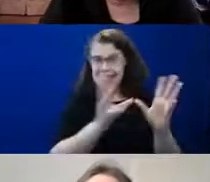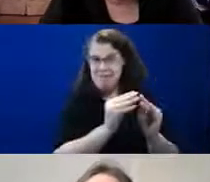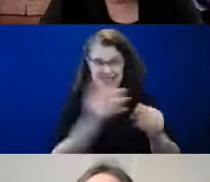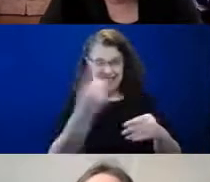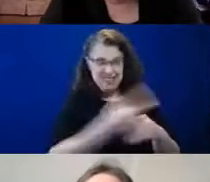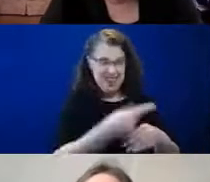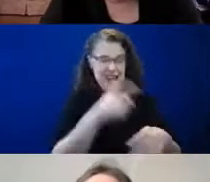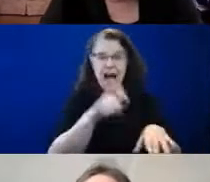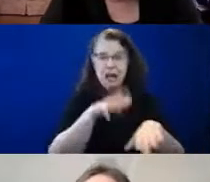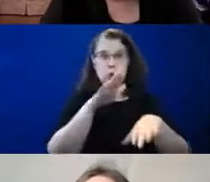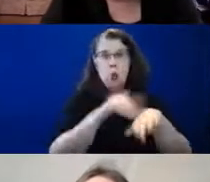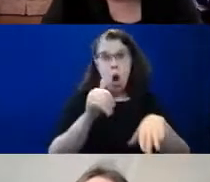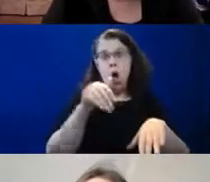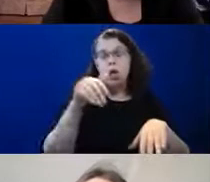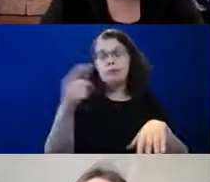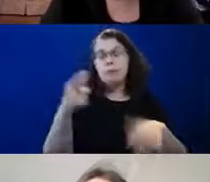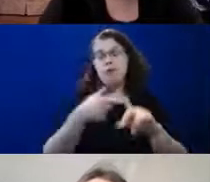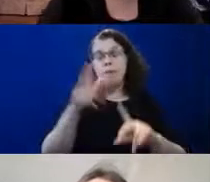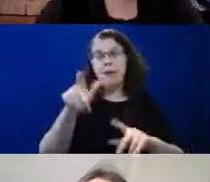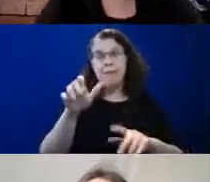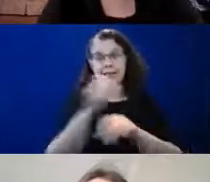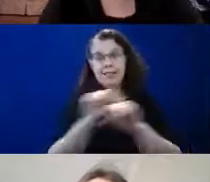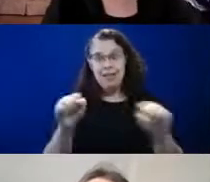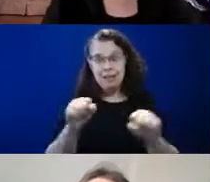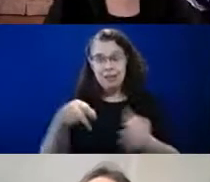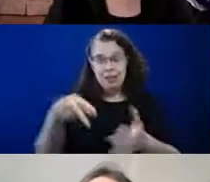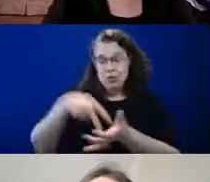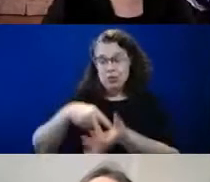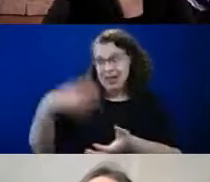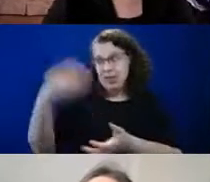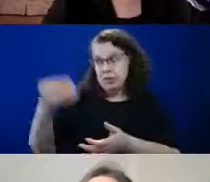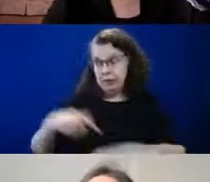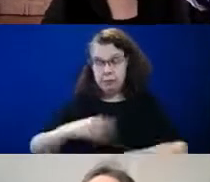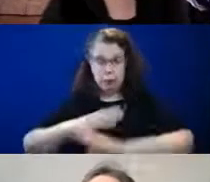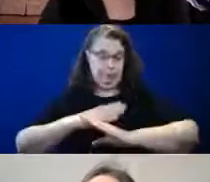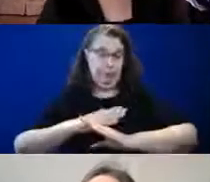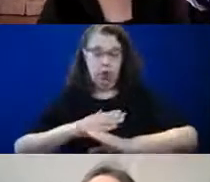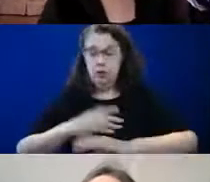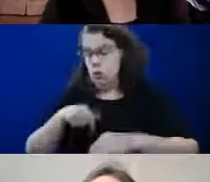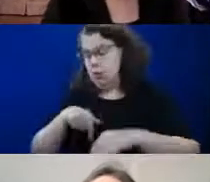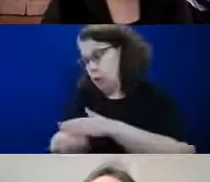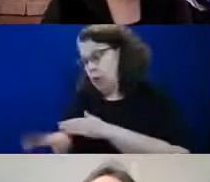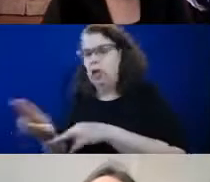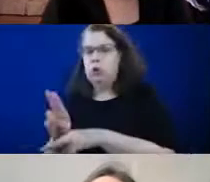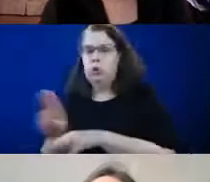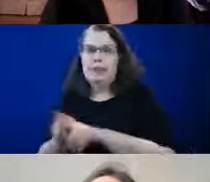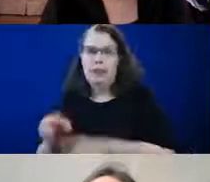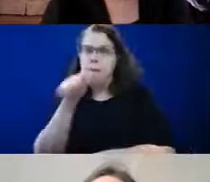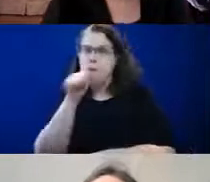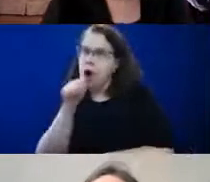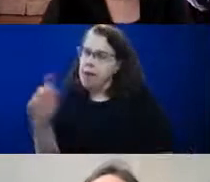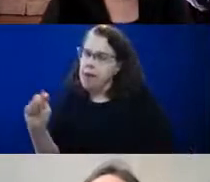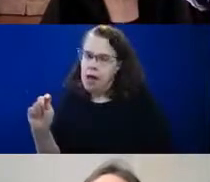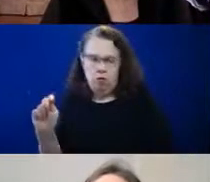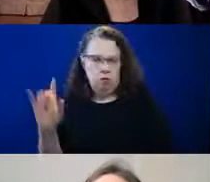had to call a member of public safety to stand outside the bathroom to guard it so I can use it private as a private. Exactly. I see